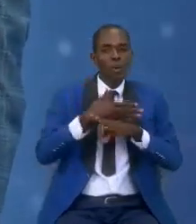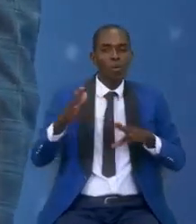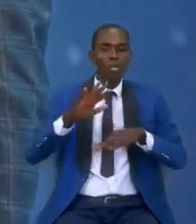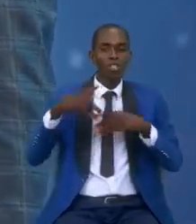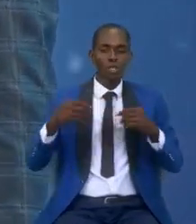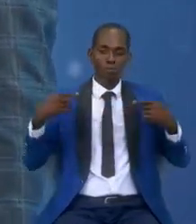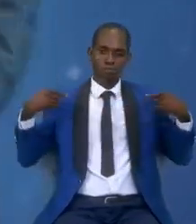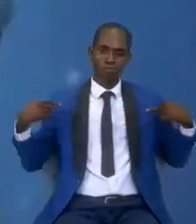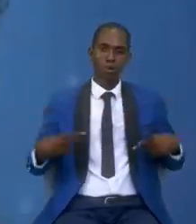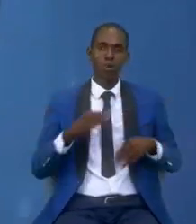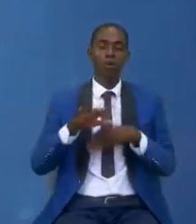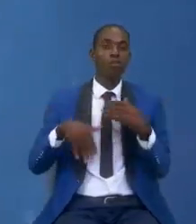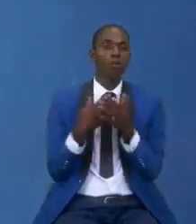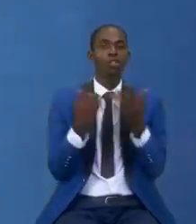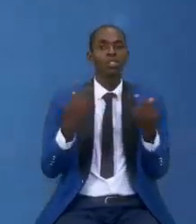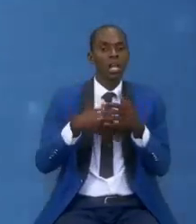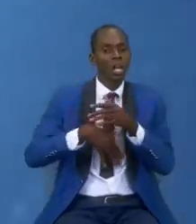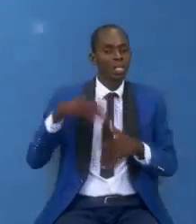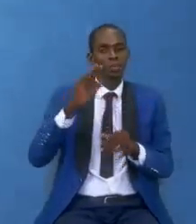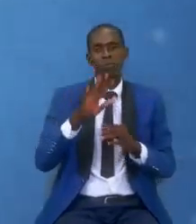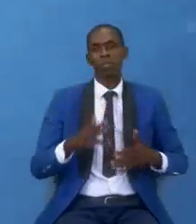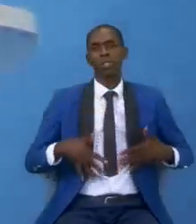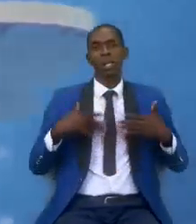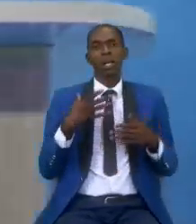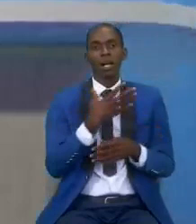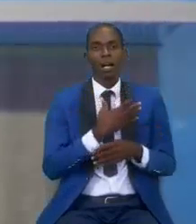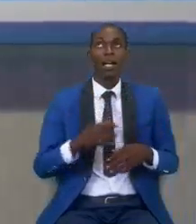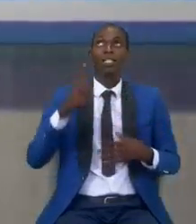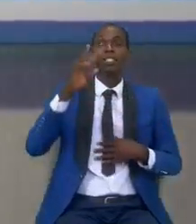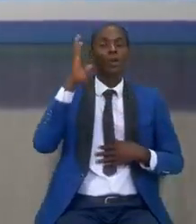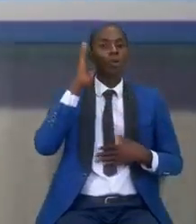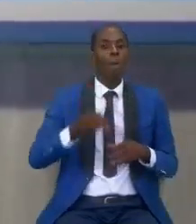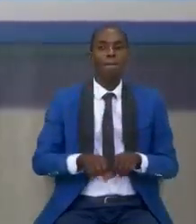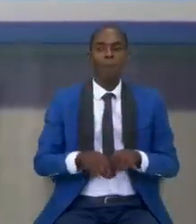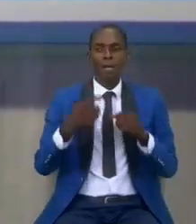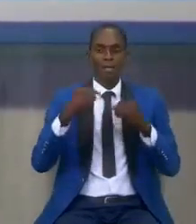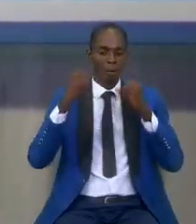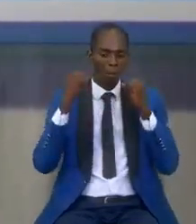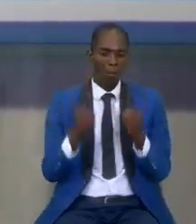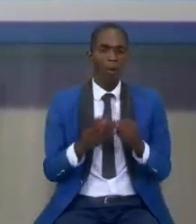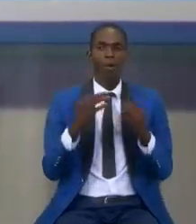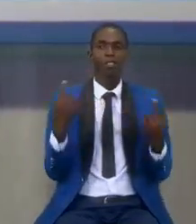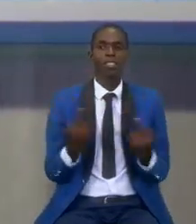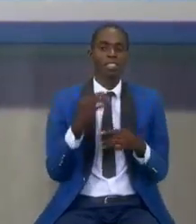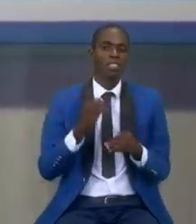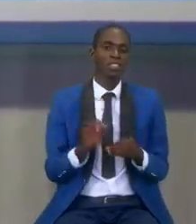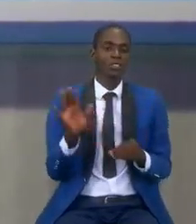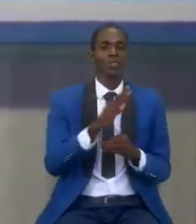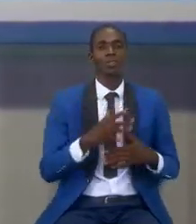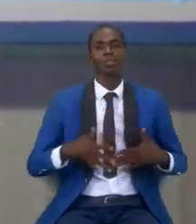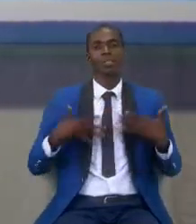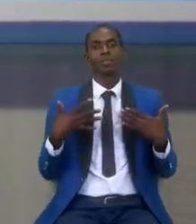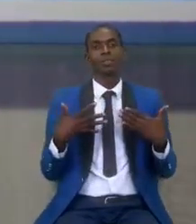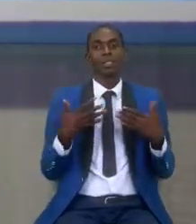the power of sin in your life. Salvation is now available for